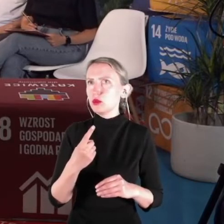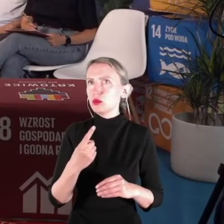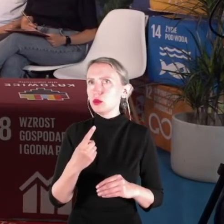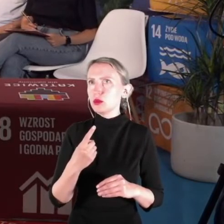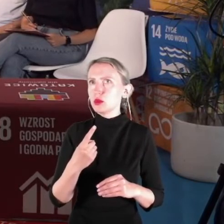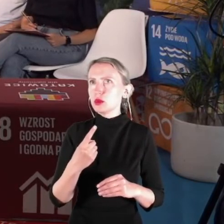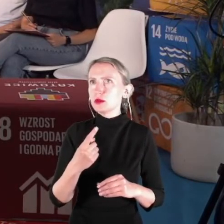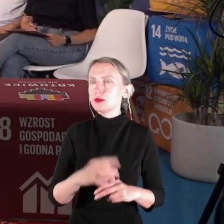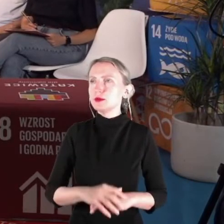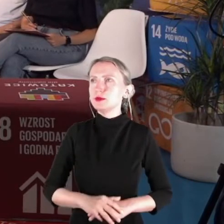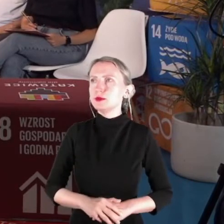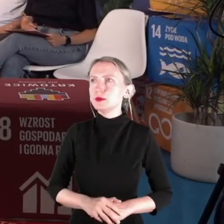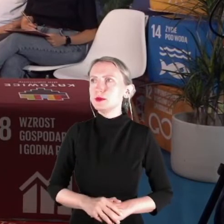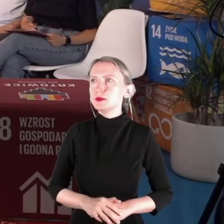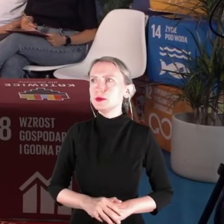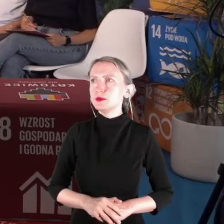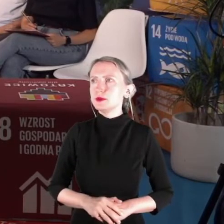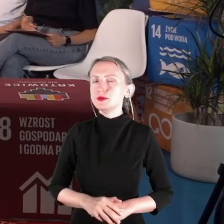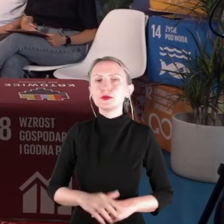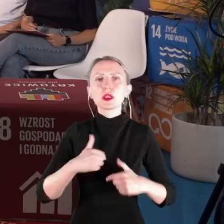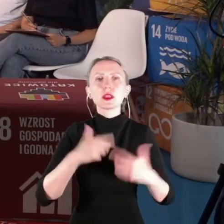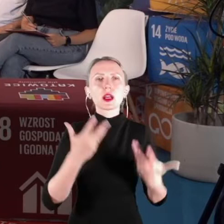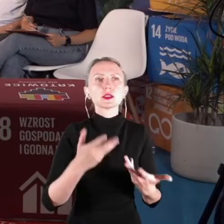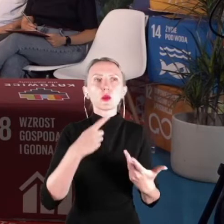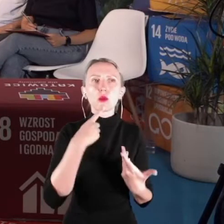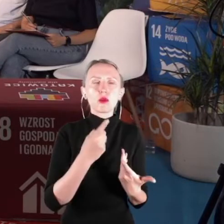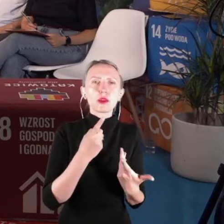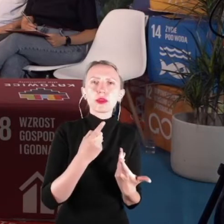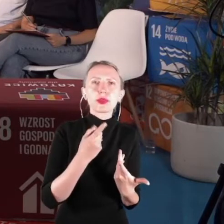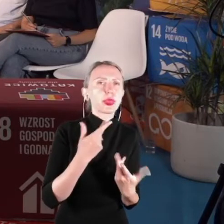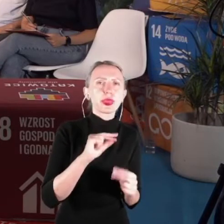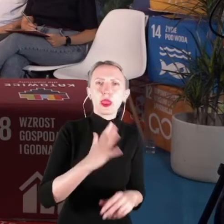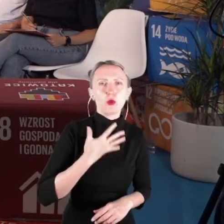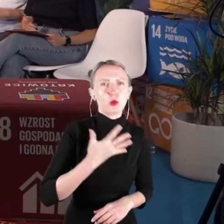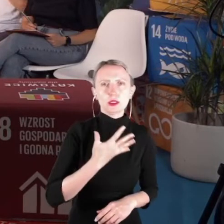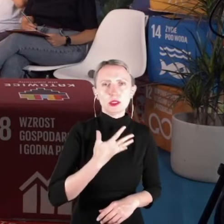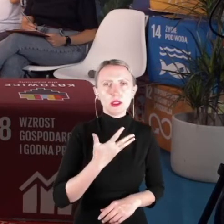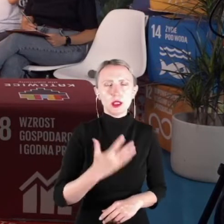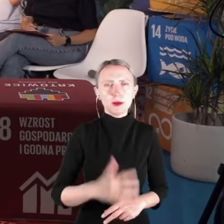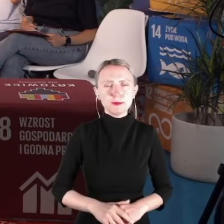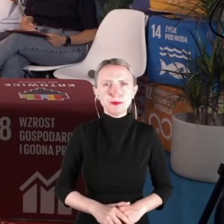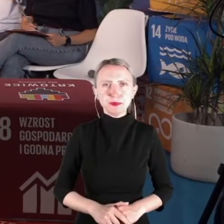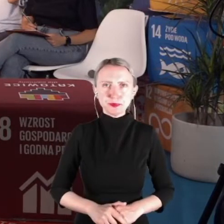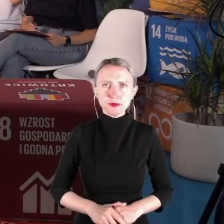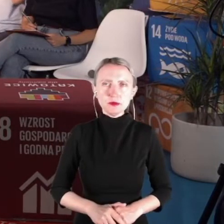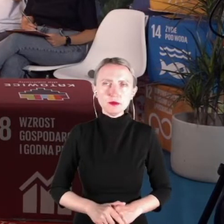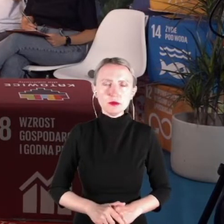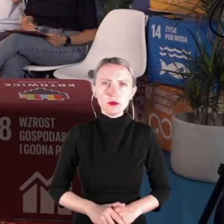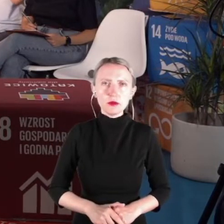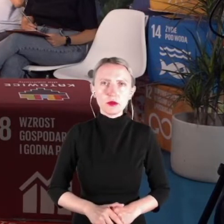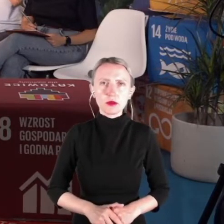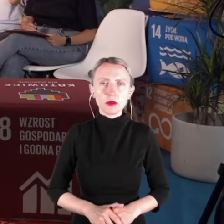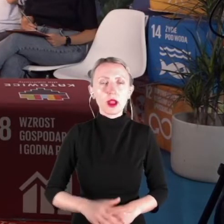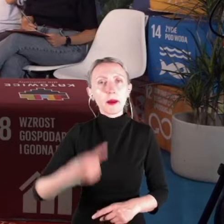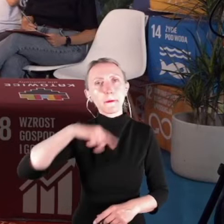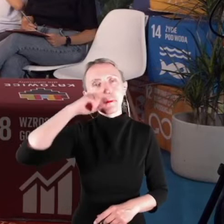Yeah. All right. So I think if to look at the program of this World Urban Forum, and if to look at the